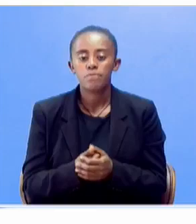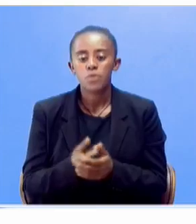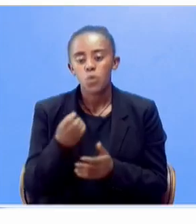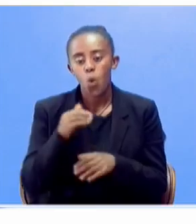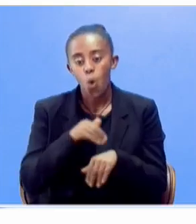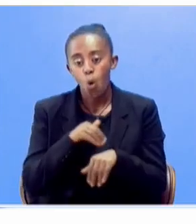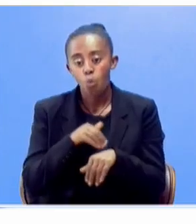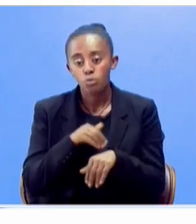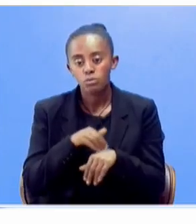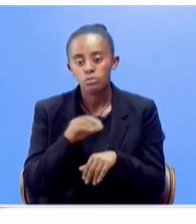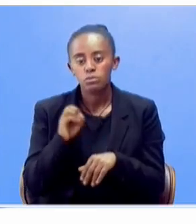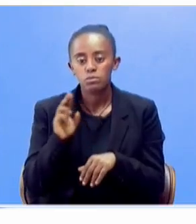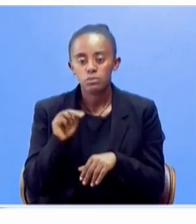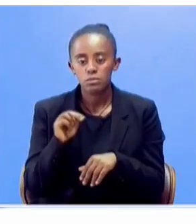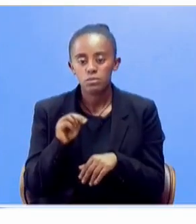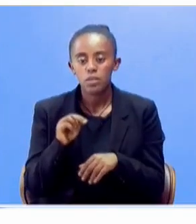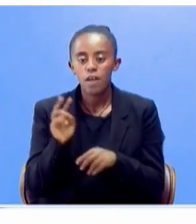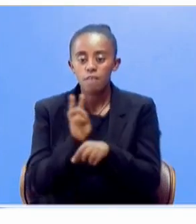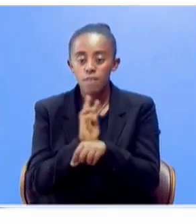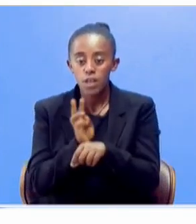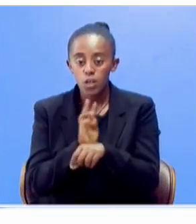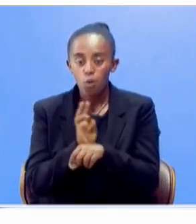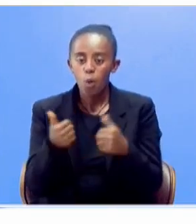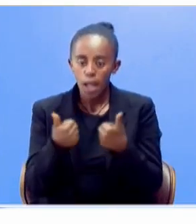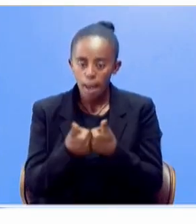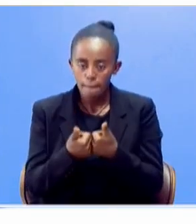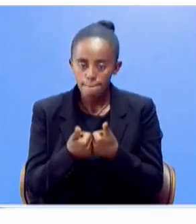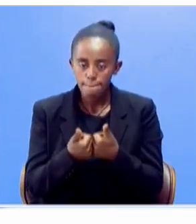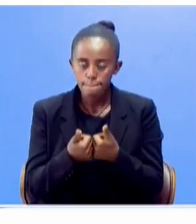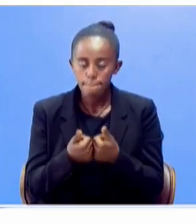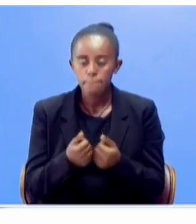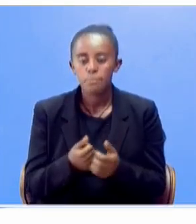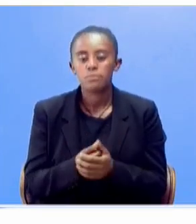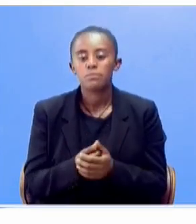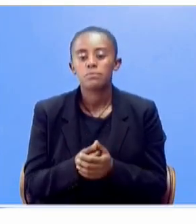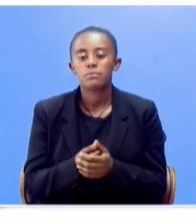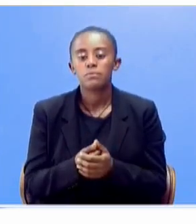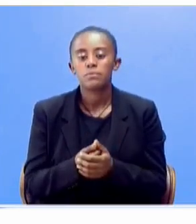on video games